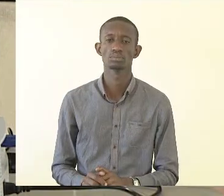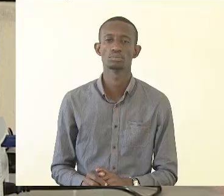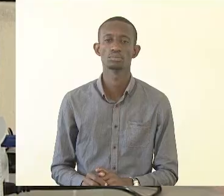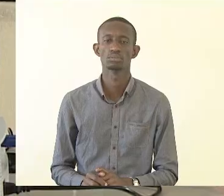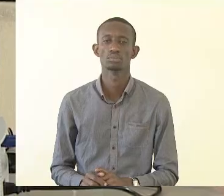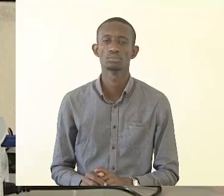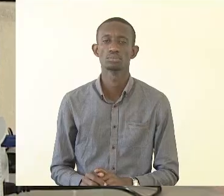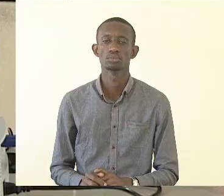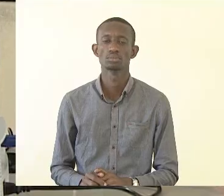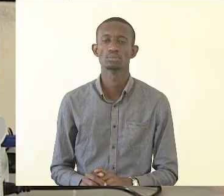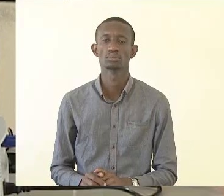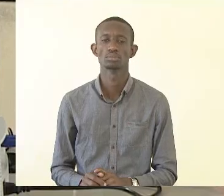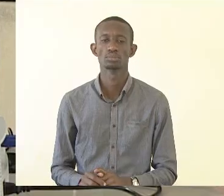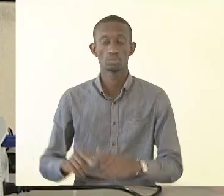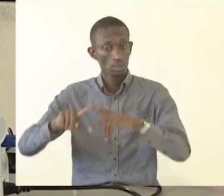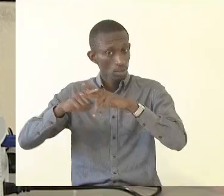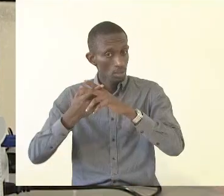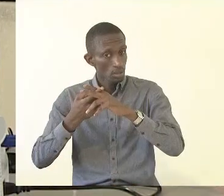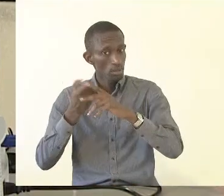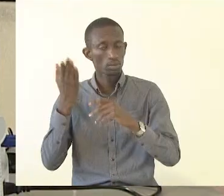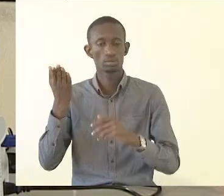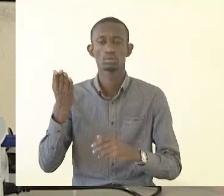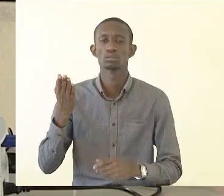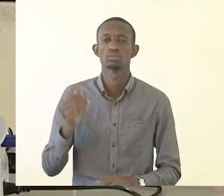We will start with the reagents,